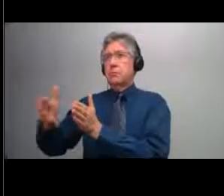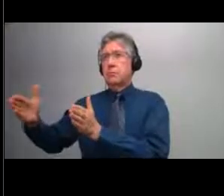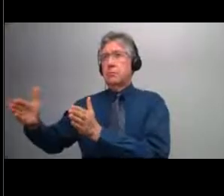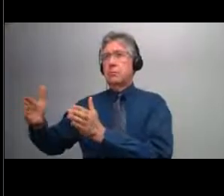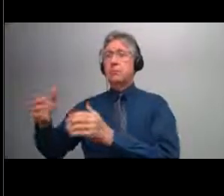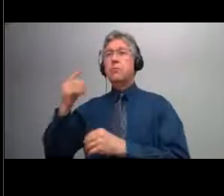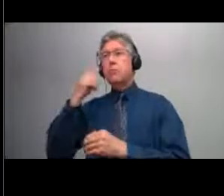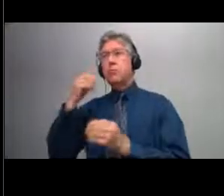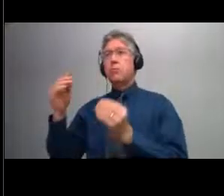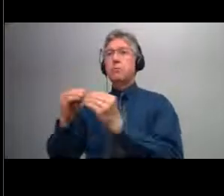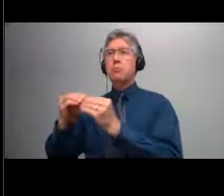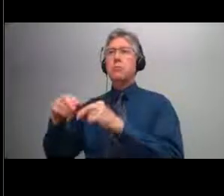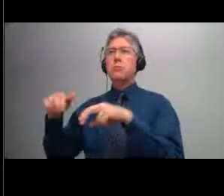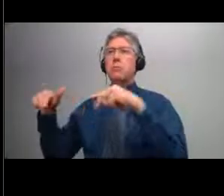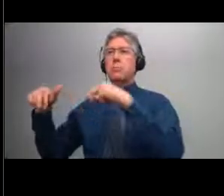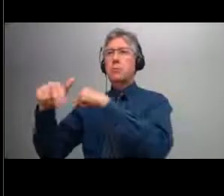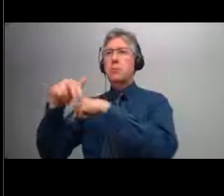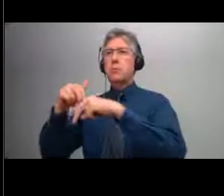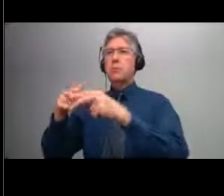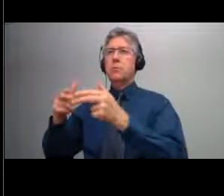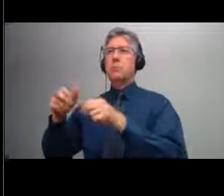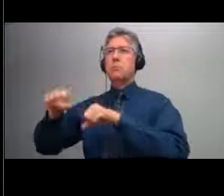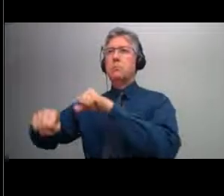of the queuing area for the buses.